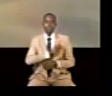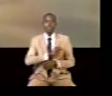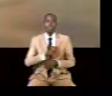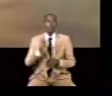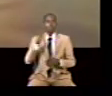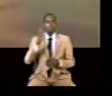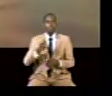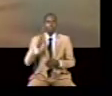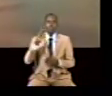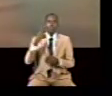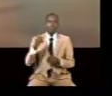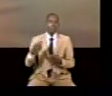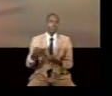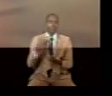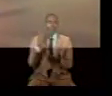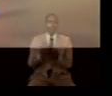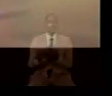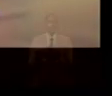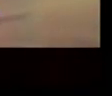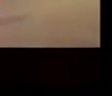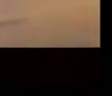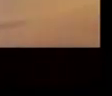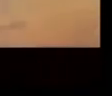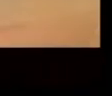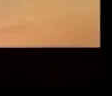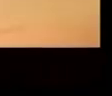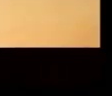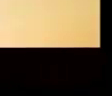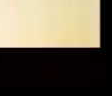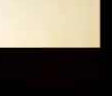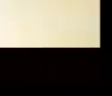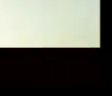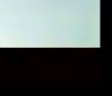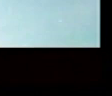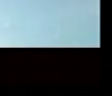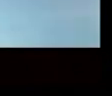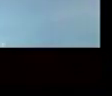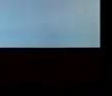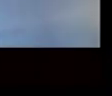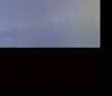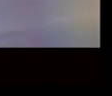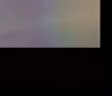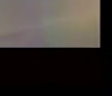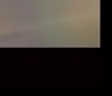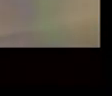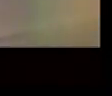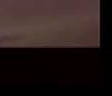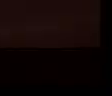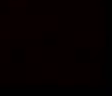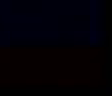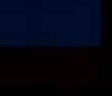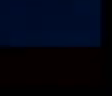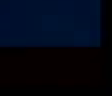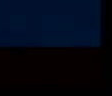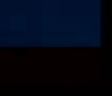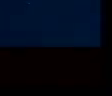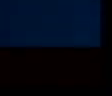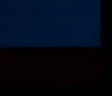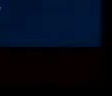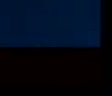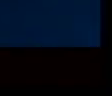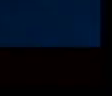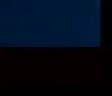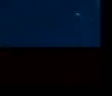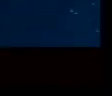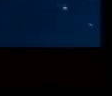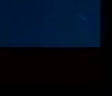news of the kingdom of God to other towns as well, for I was sent for this purpose. He is one